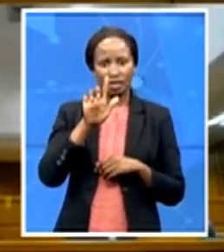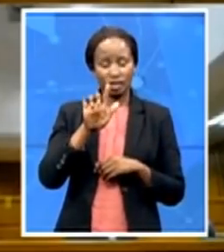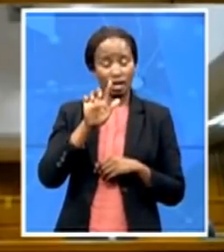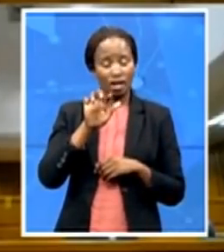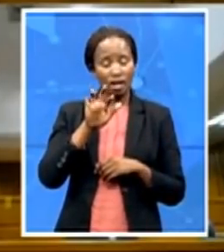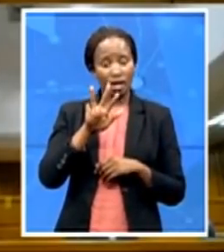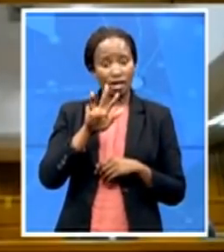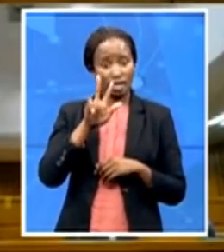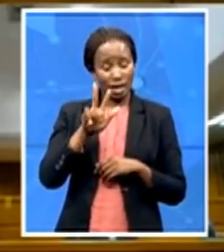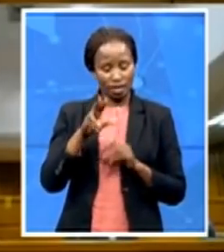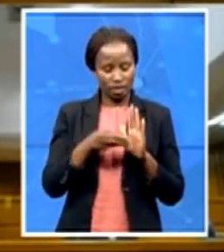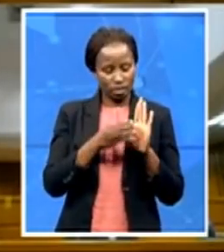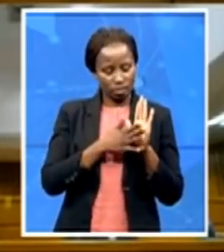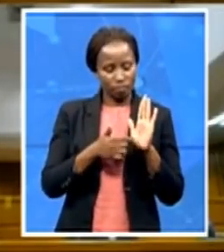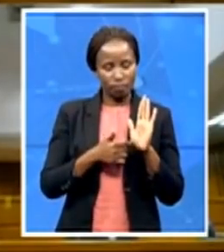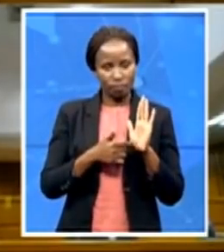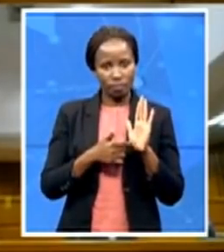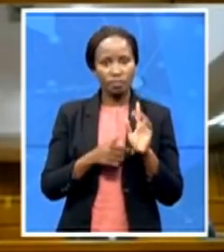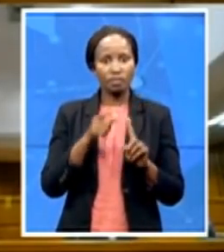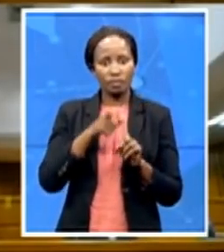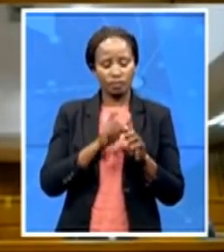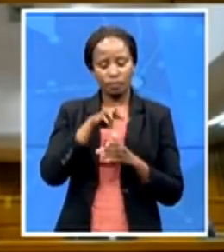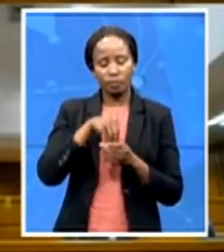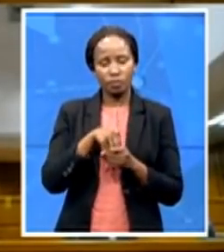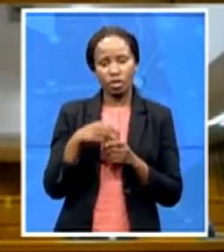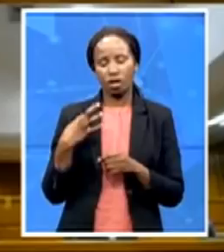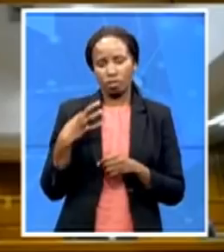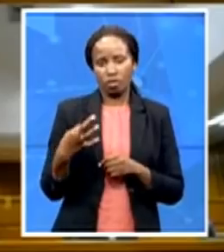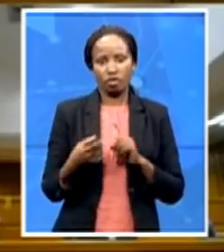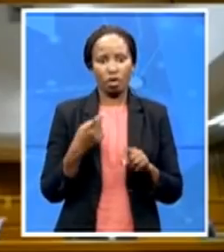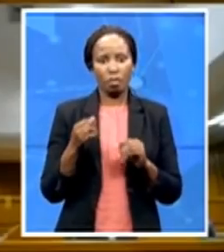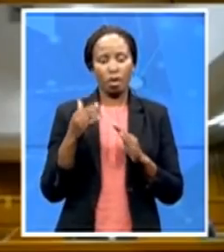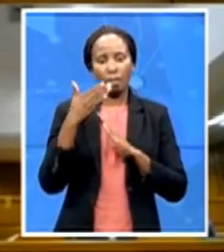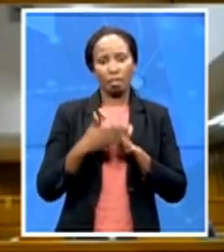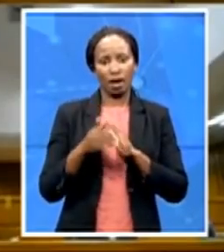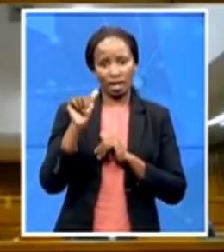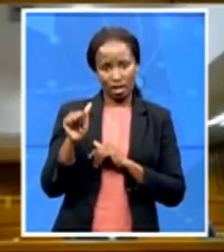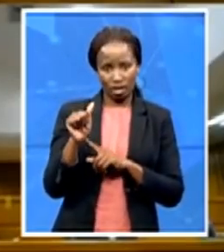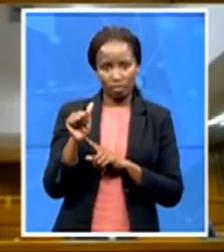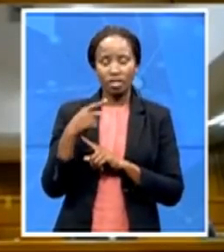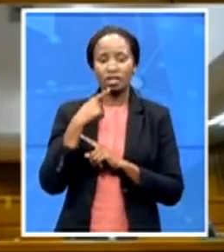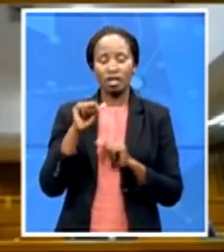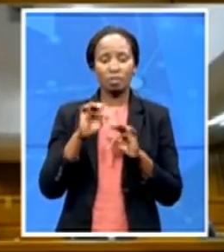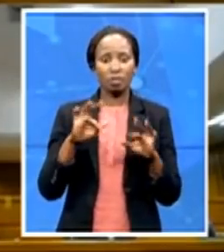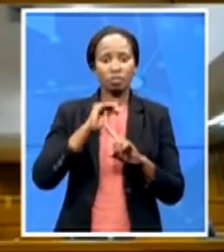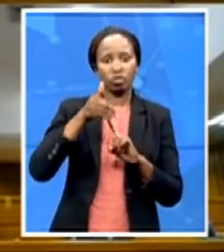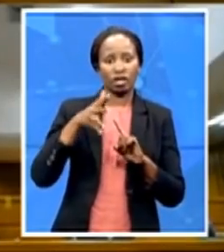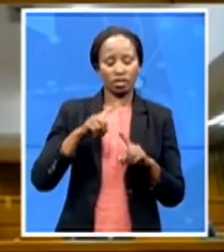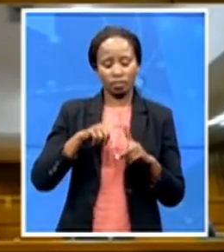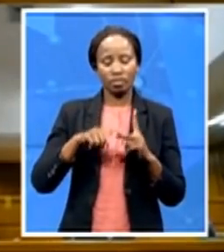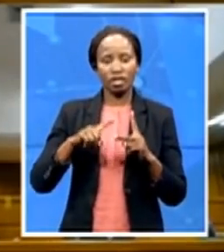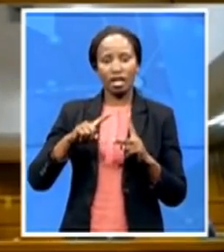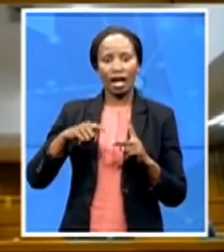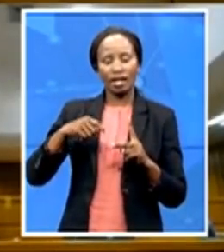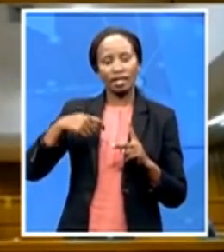Part A, that's now reported as Public Protector and the Speaker of the National Assembly and others 2024,